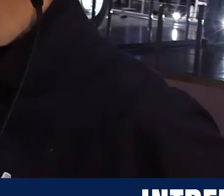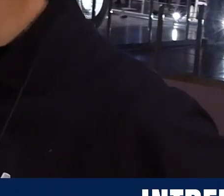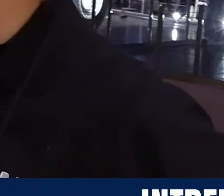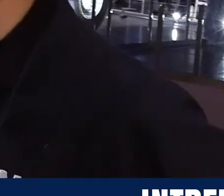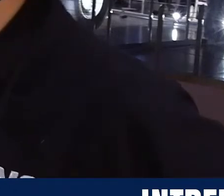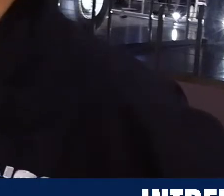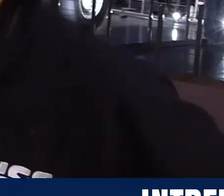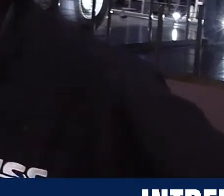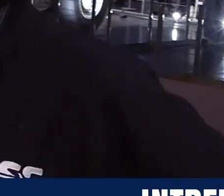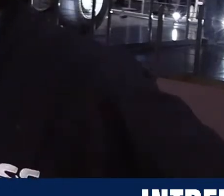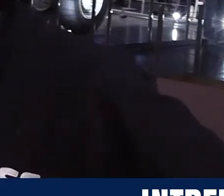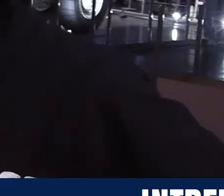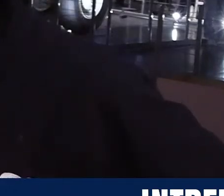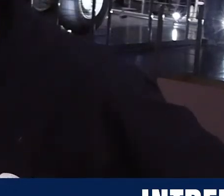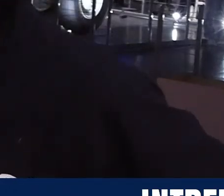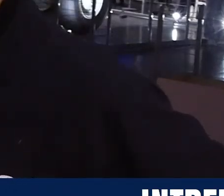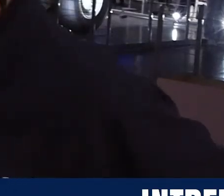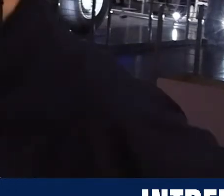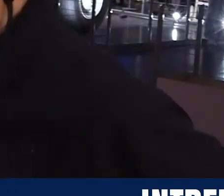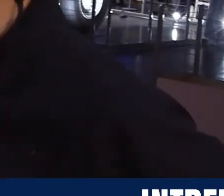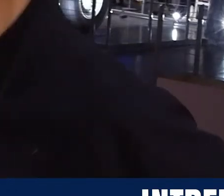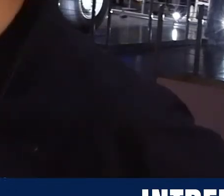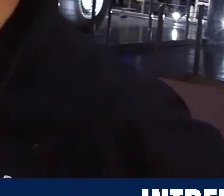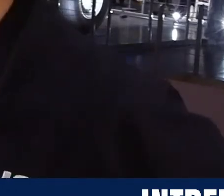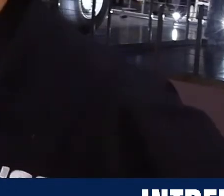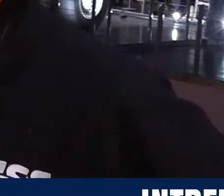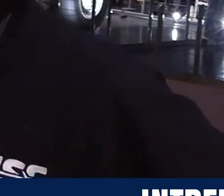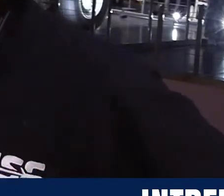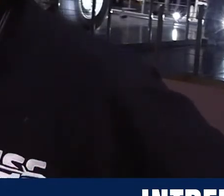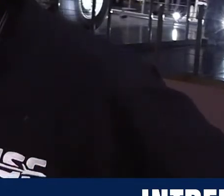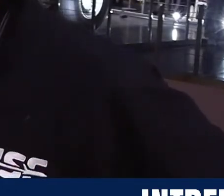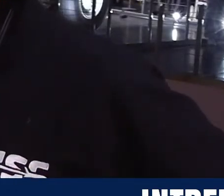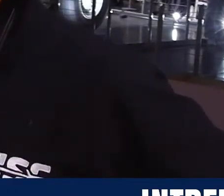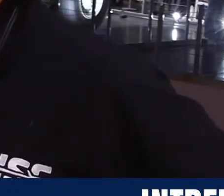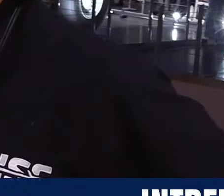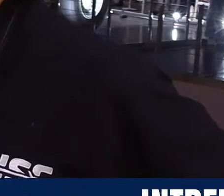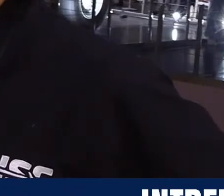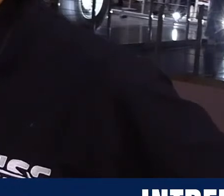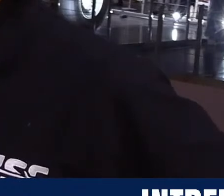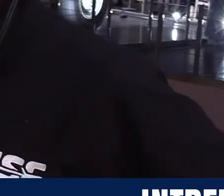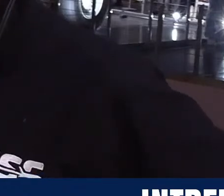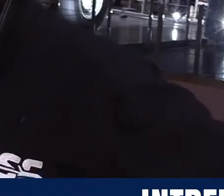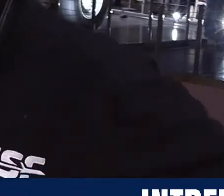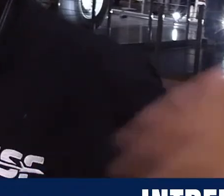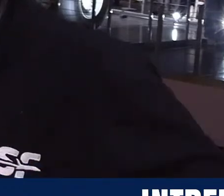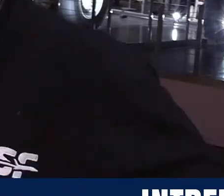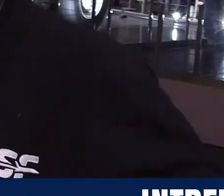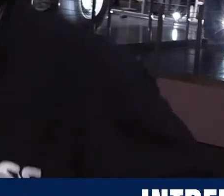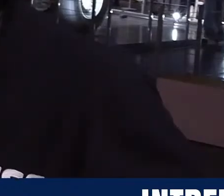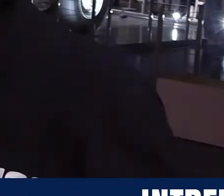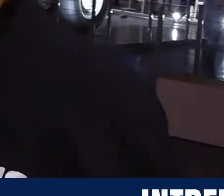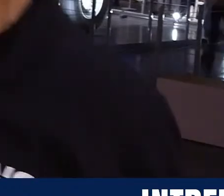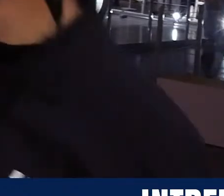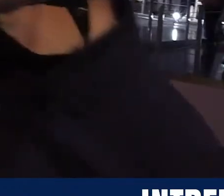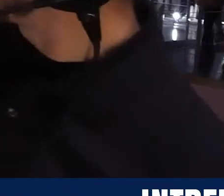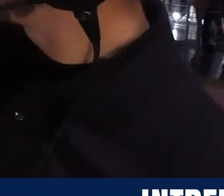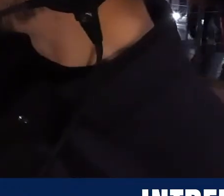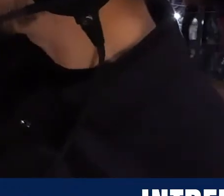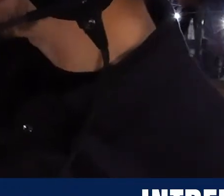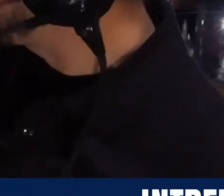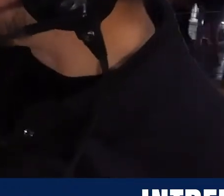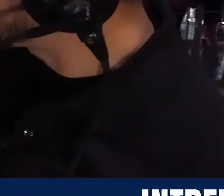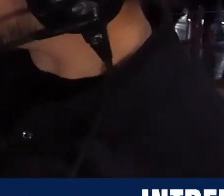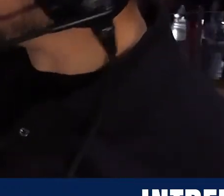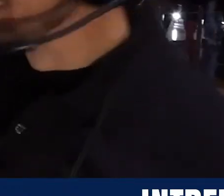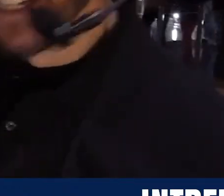lightning? Yeah, it hit. Yeah, Yikes. I did. I saw that. Yeah. Yikes, you bet, concur. Anyways, we're going to go ahead and shut down the show. All right. You can just do